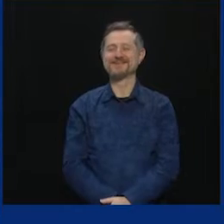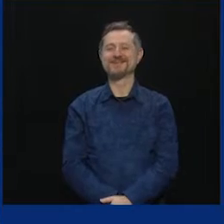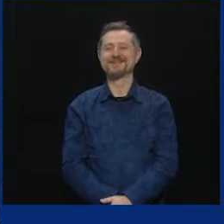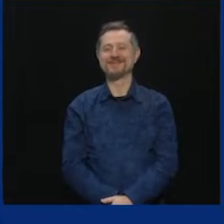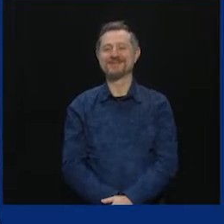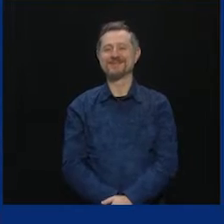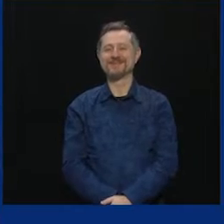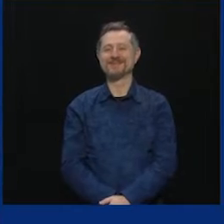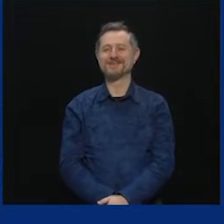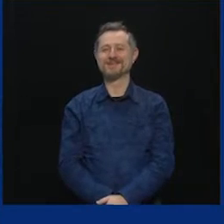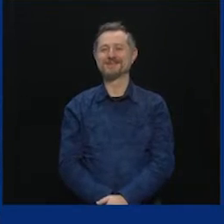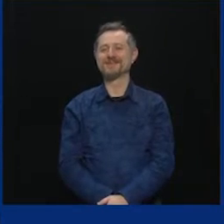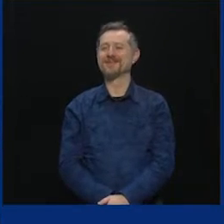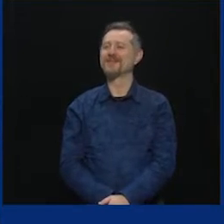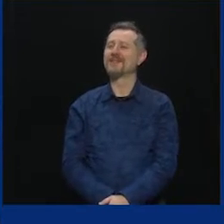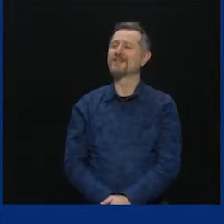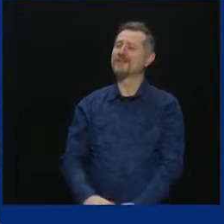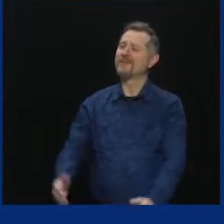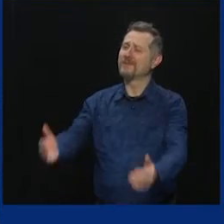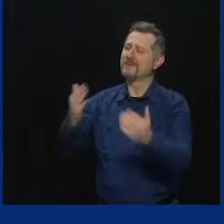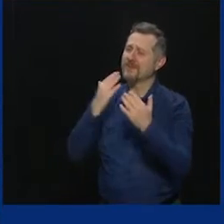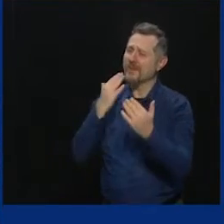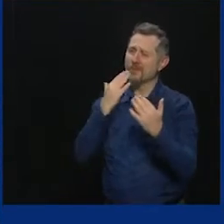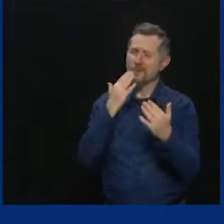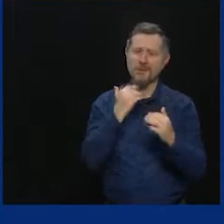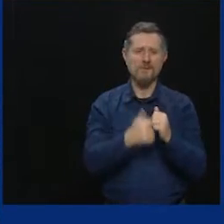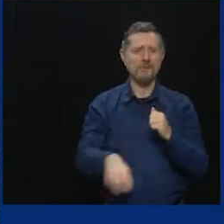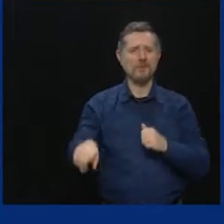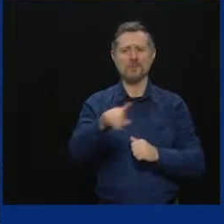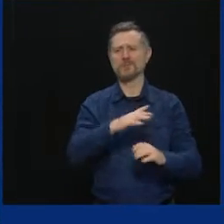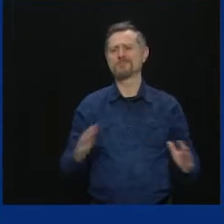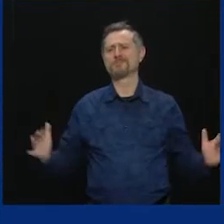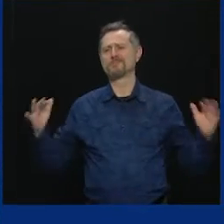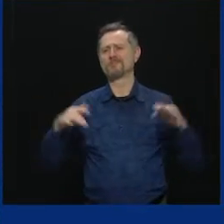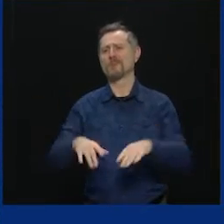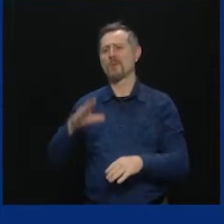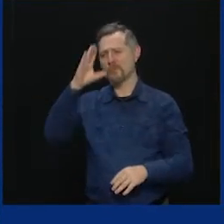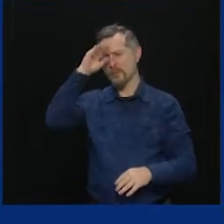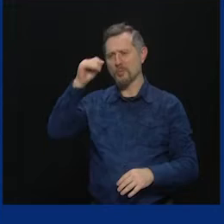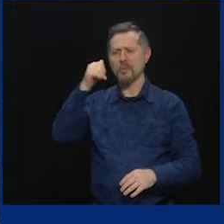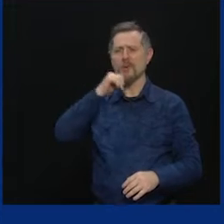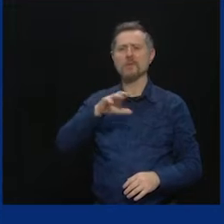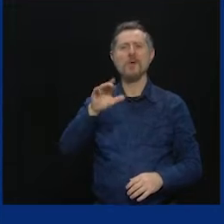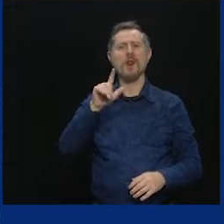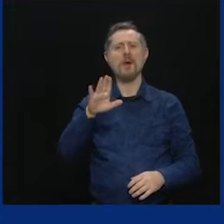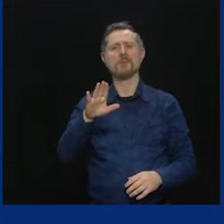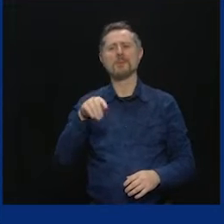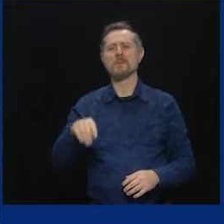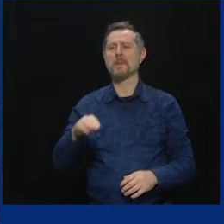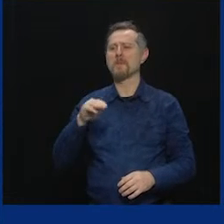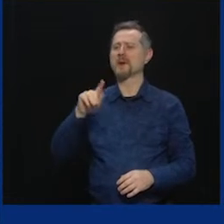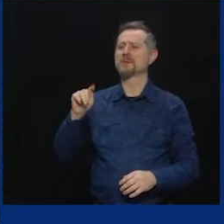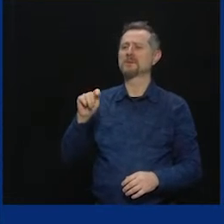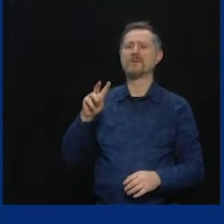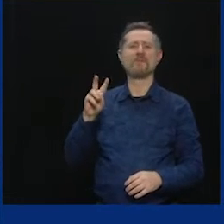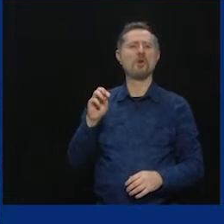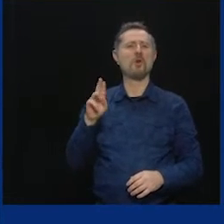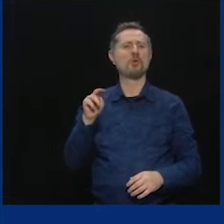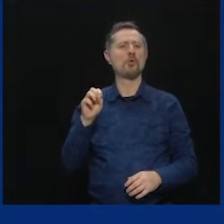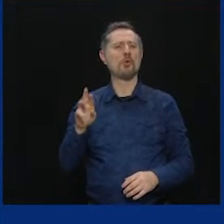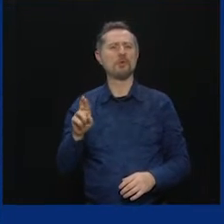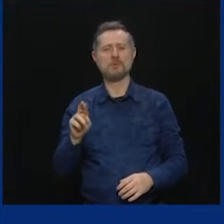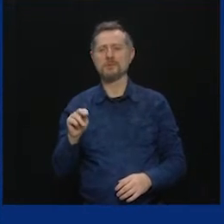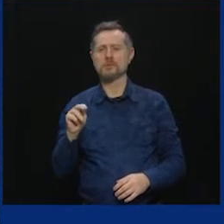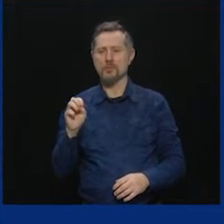Thank you very much for coming to the Boys and Girls Club of Mount Vernon. The Boys and Girls Club of Mount Vernon is proud